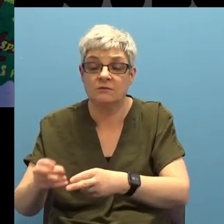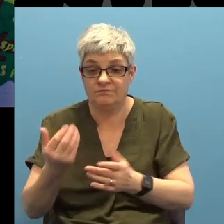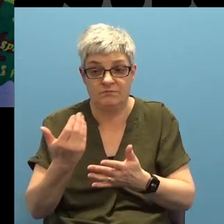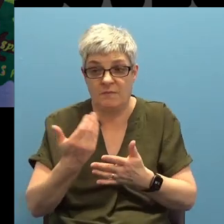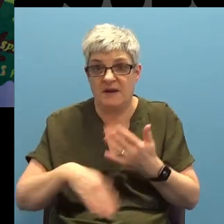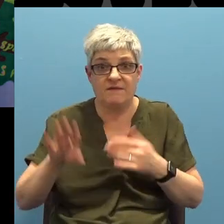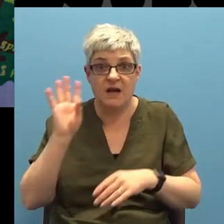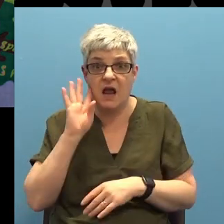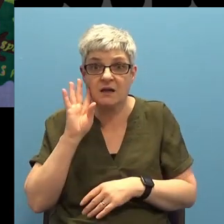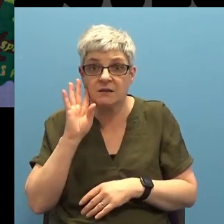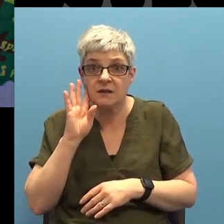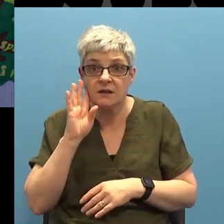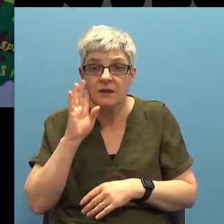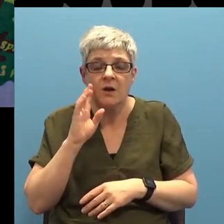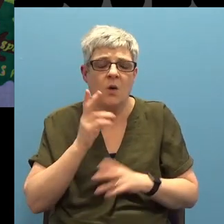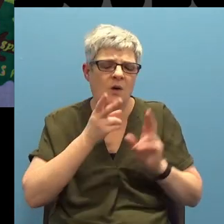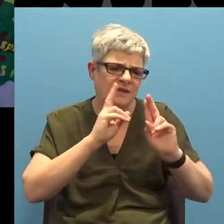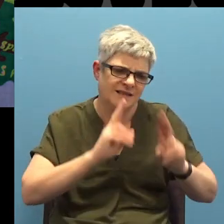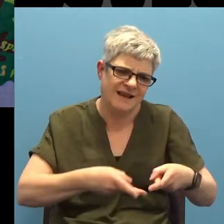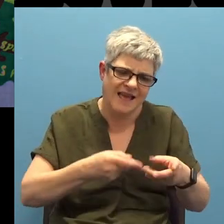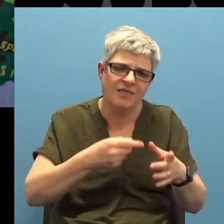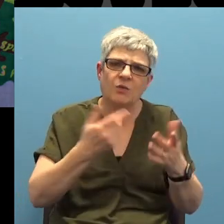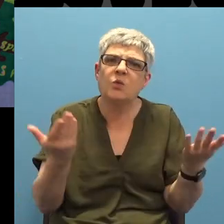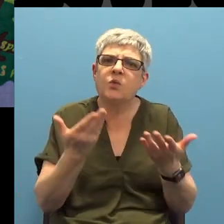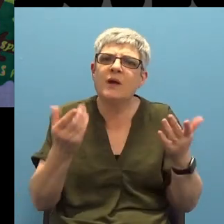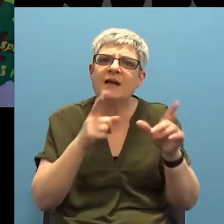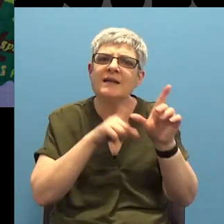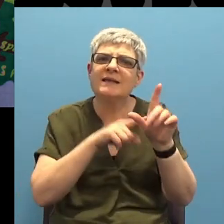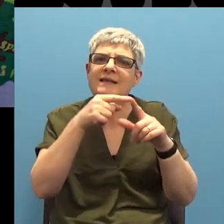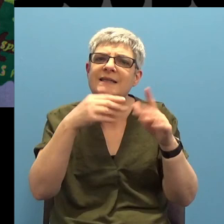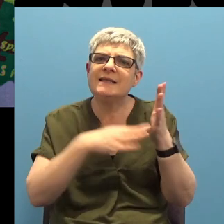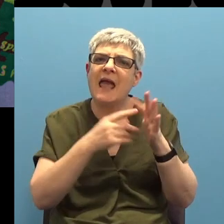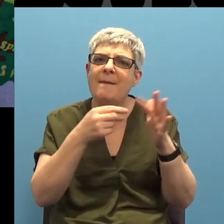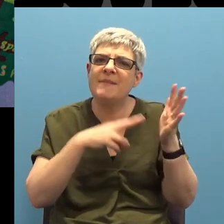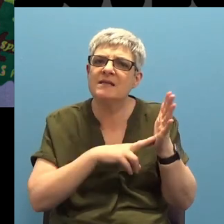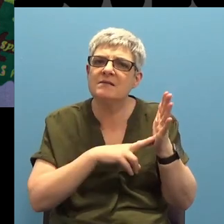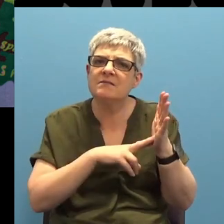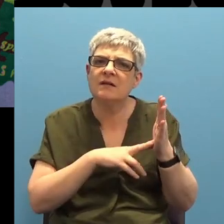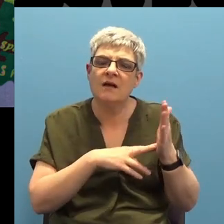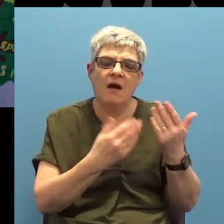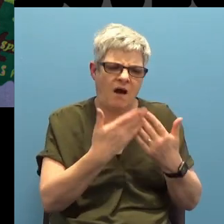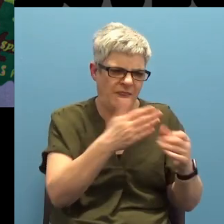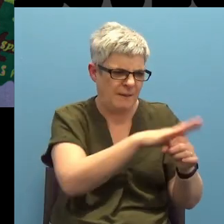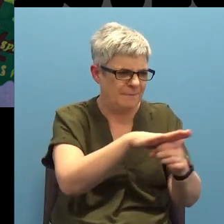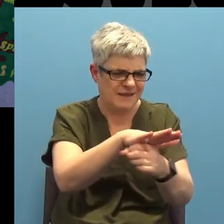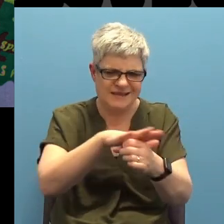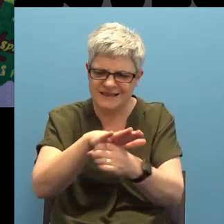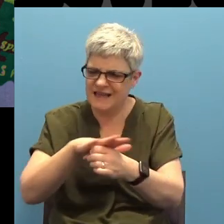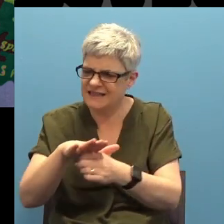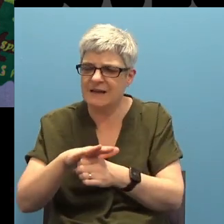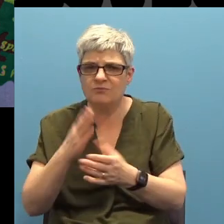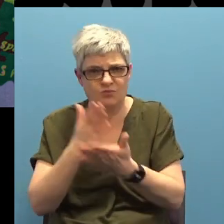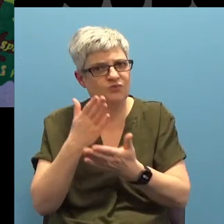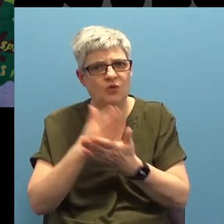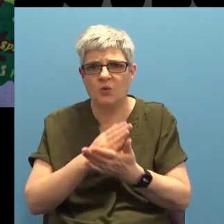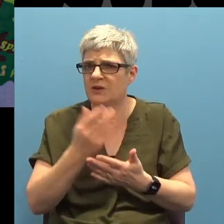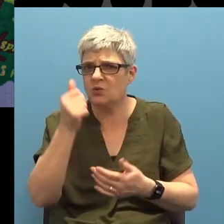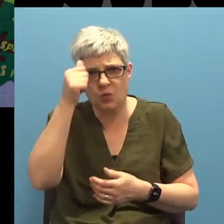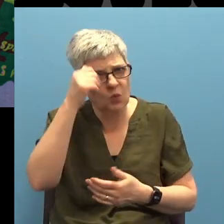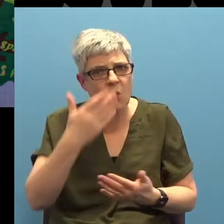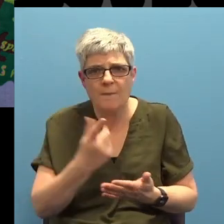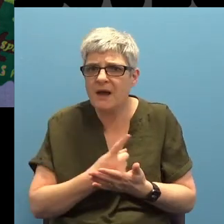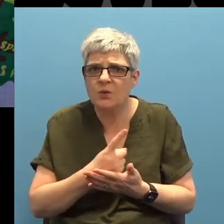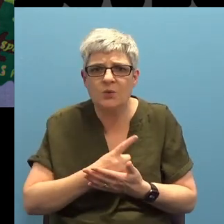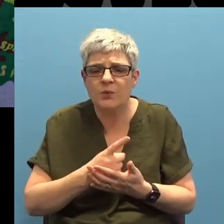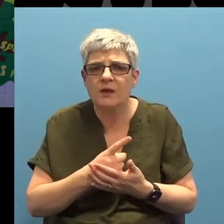or the insurmountable deaths in Yemen, other places I'm sure we have not even heard of. I'm thinking